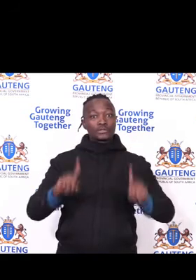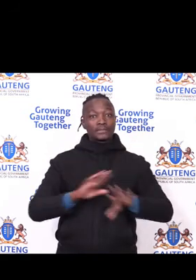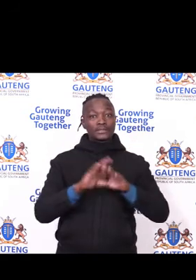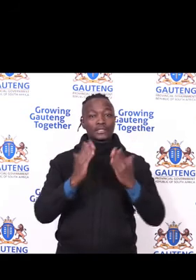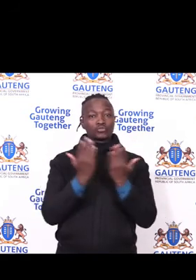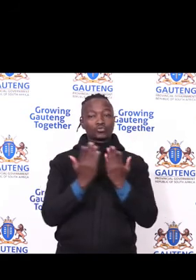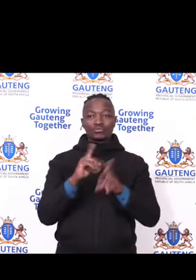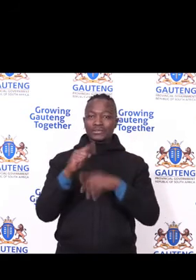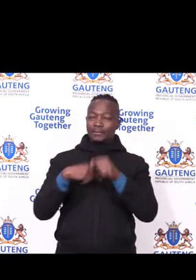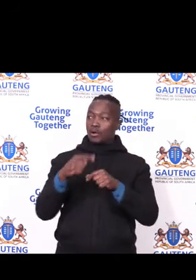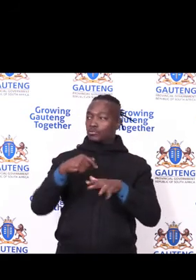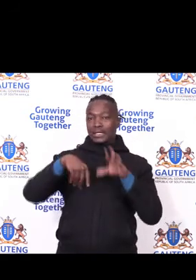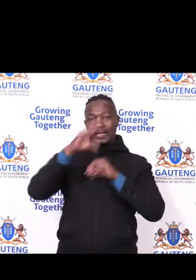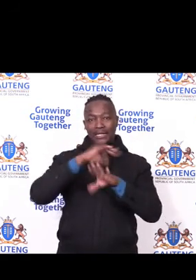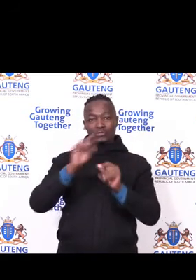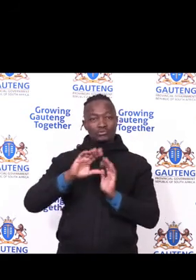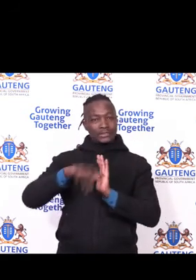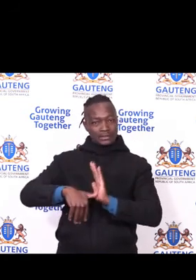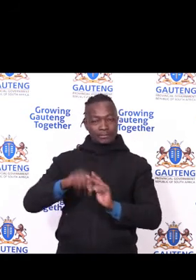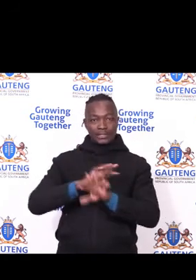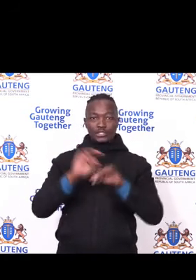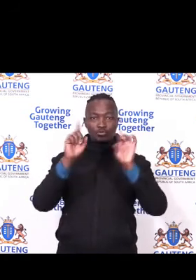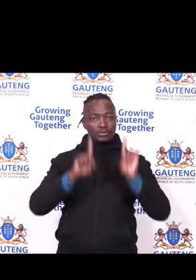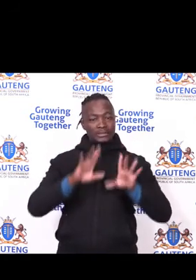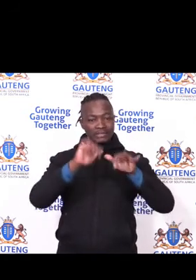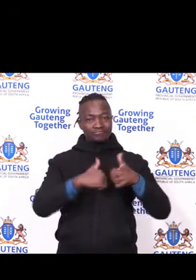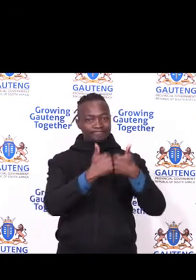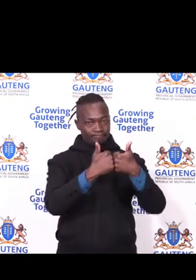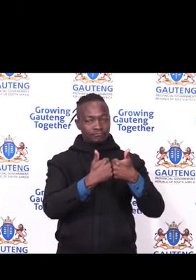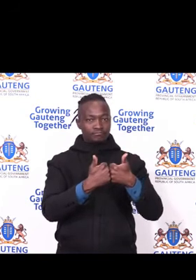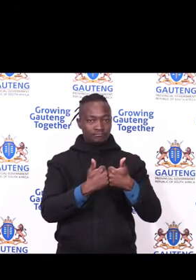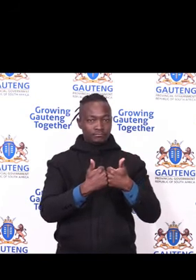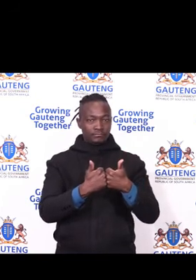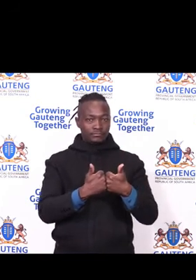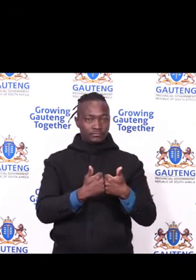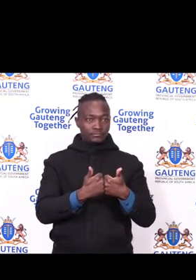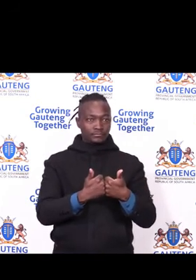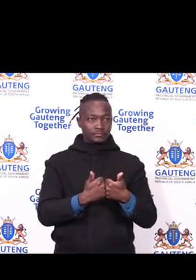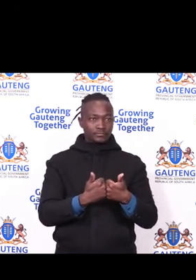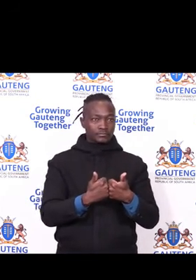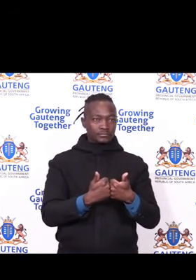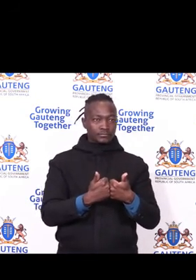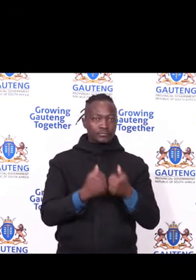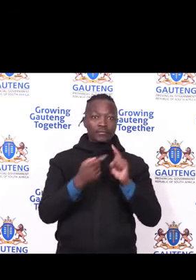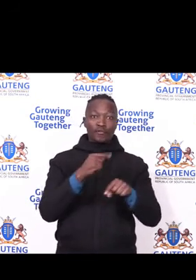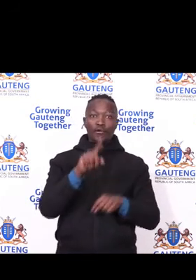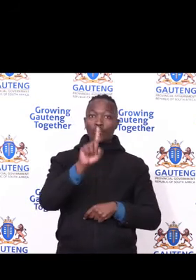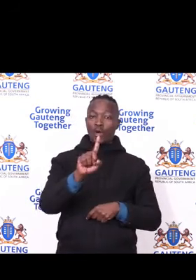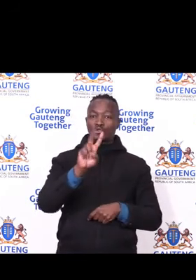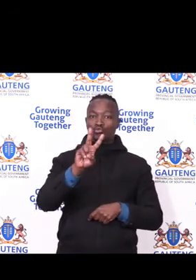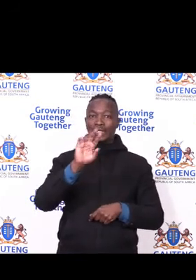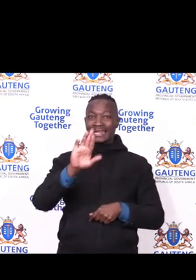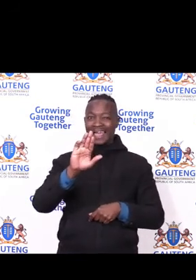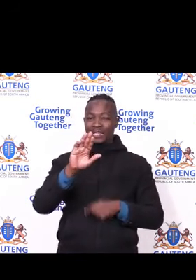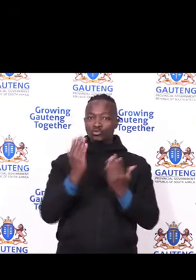with disabilities and learners with special challenges. We had, of the 129